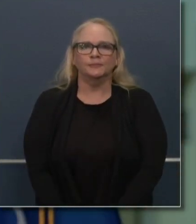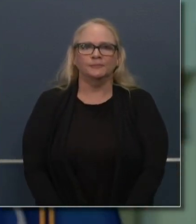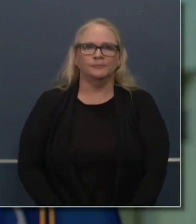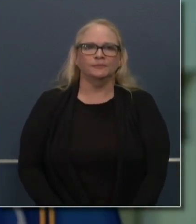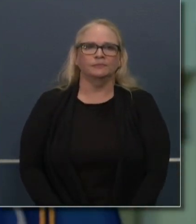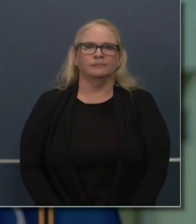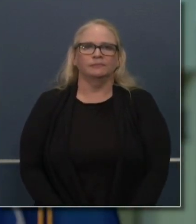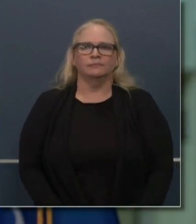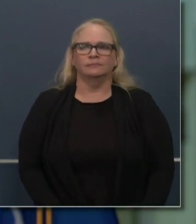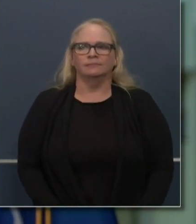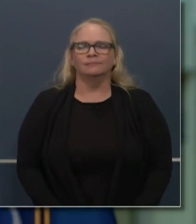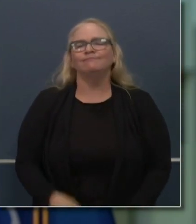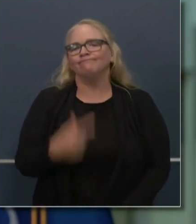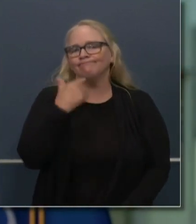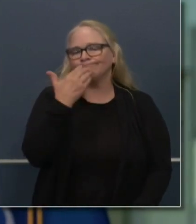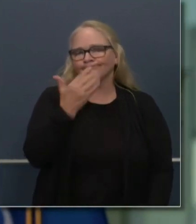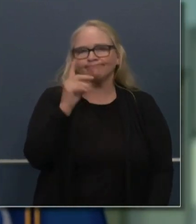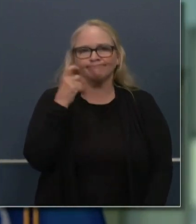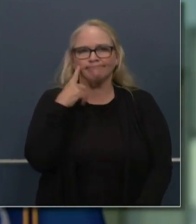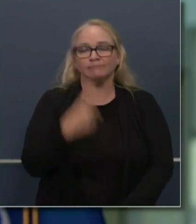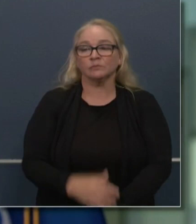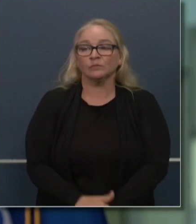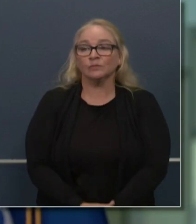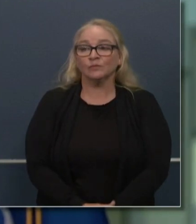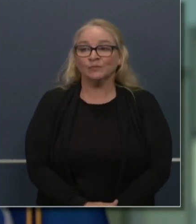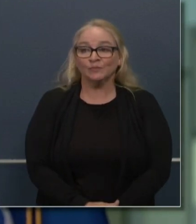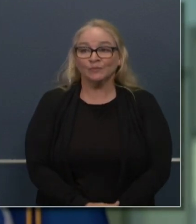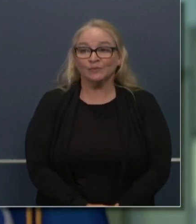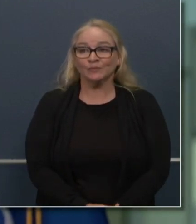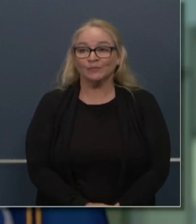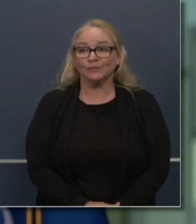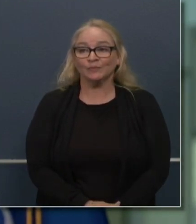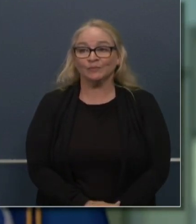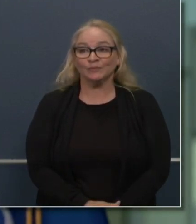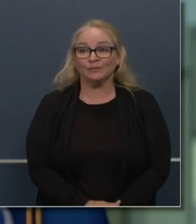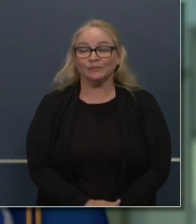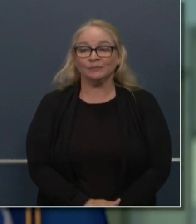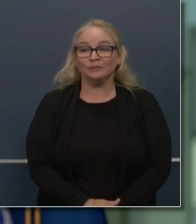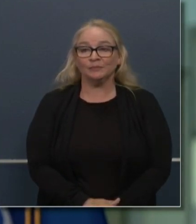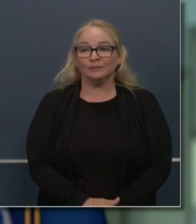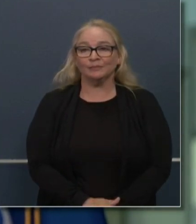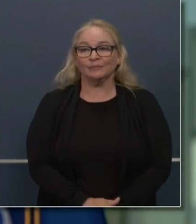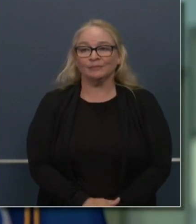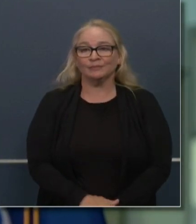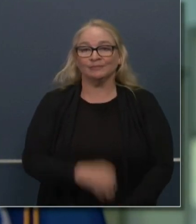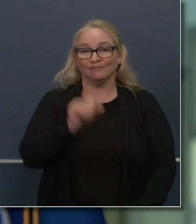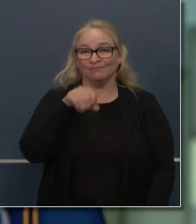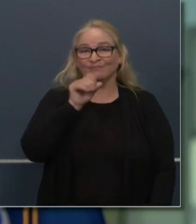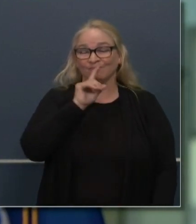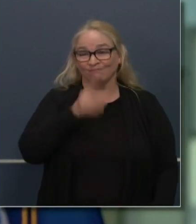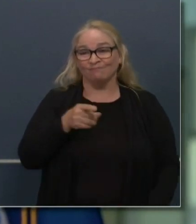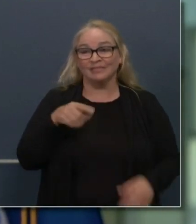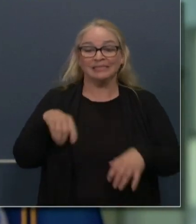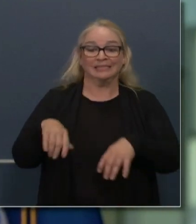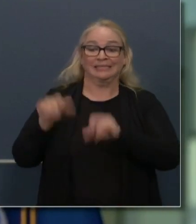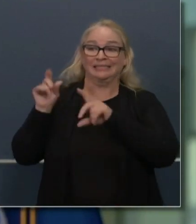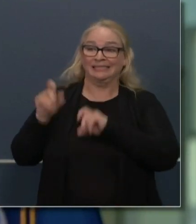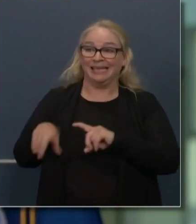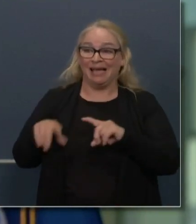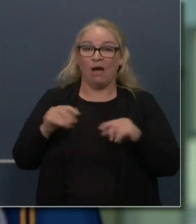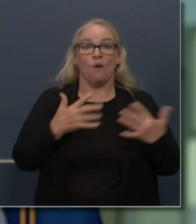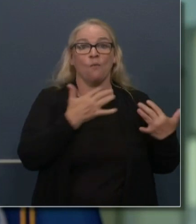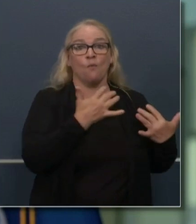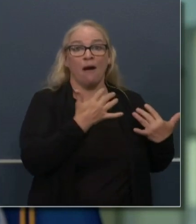Thanks again, Governor. And yeah, thank you for the question. Absolutely, the turnaround time for tests is a very important issue. We're